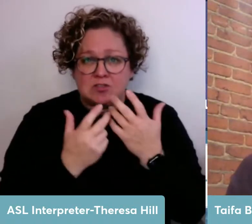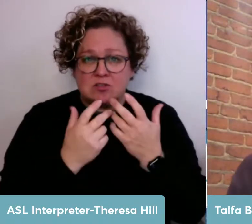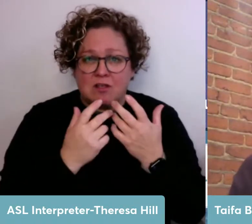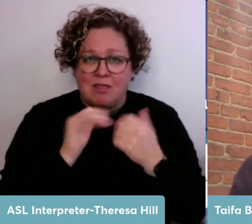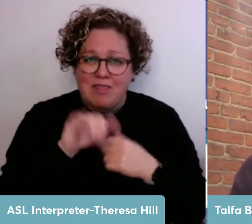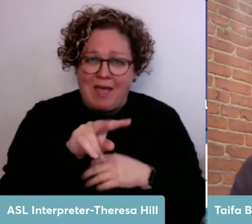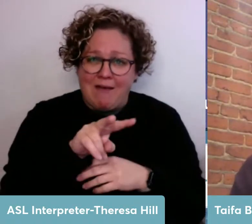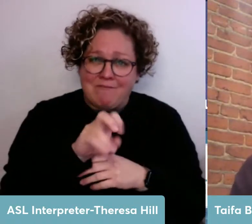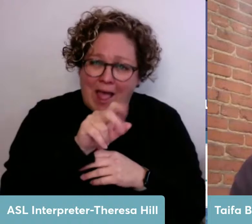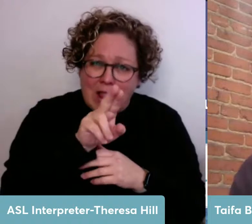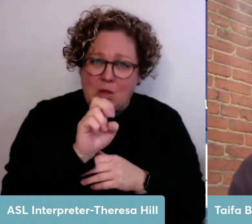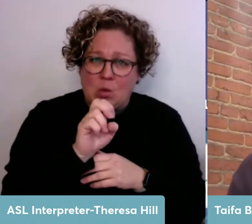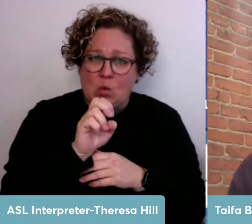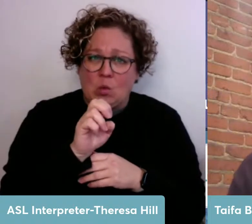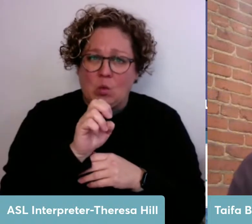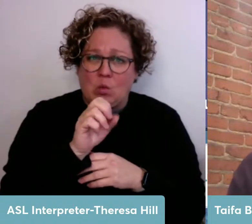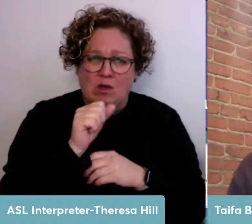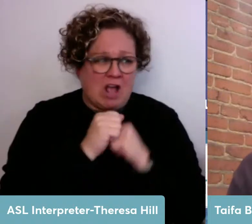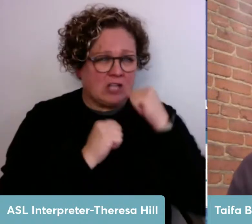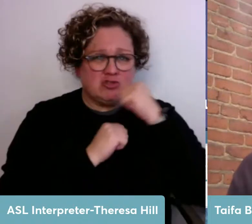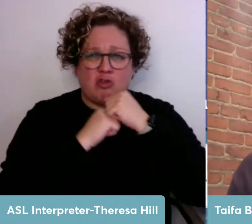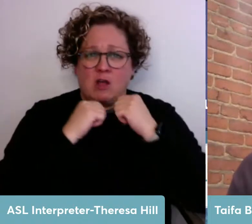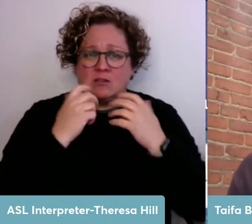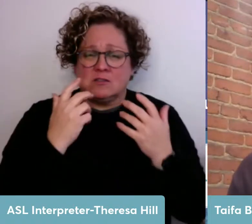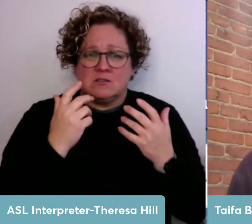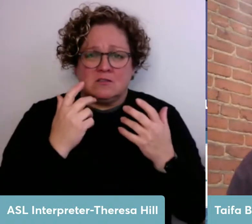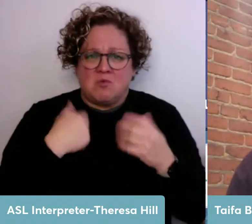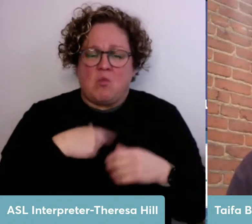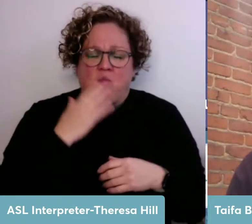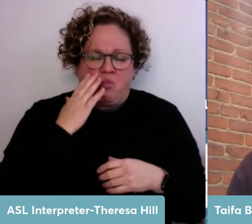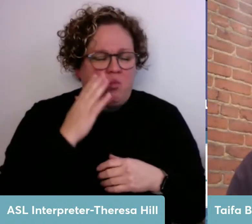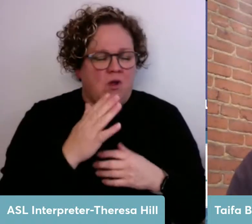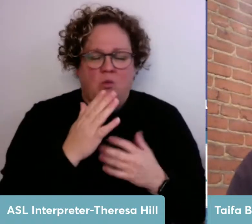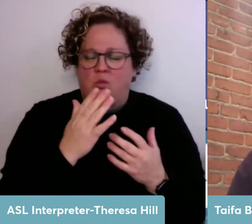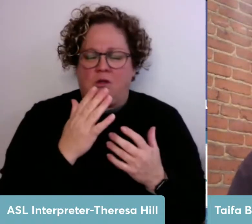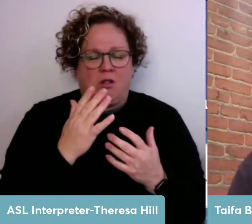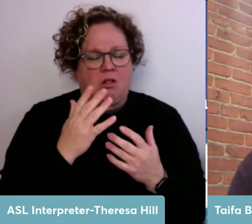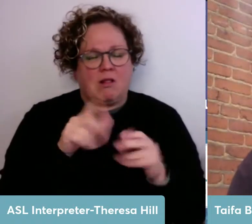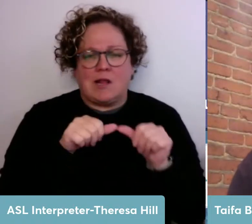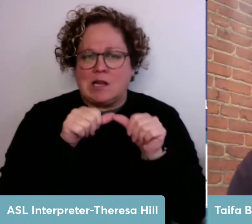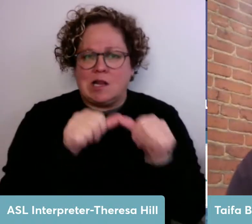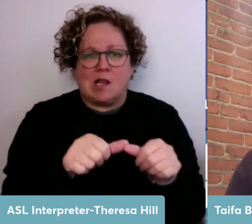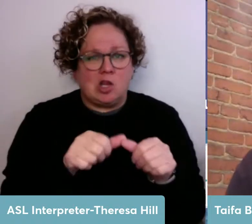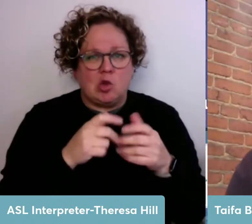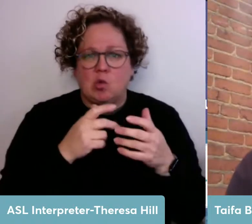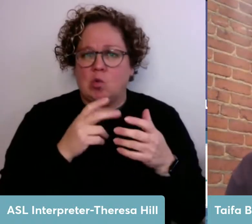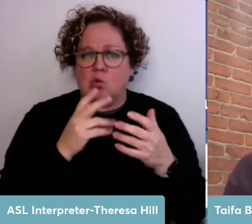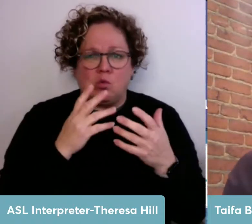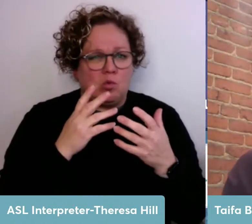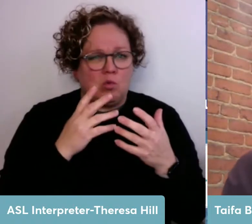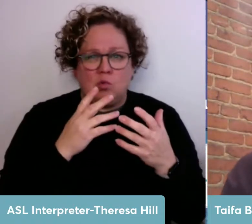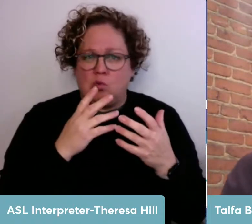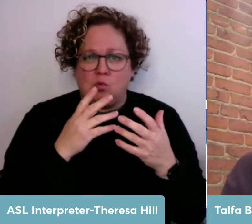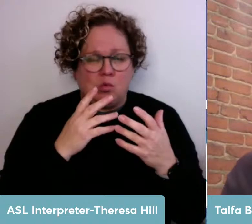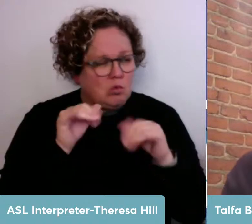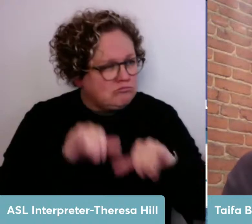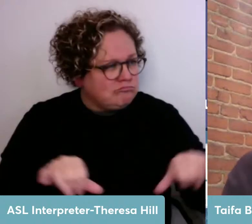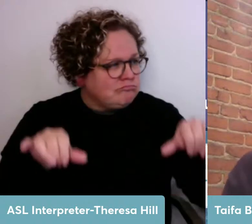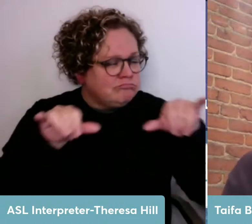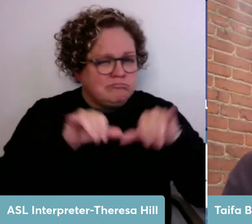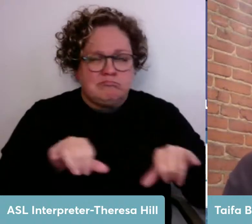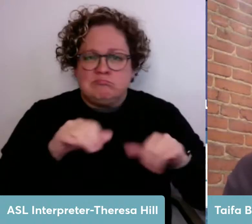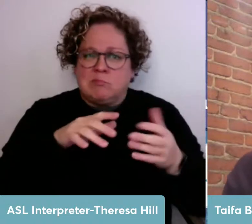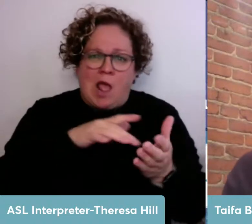construct in our economy, we will continue to perpetuate the oppression and the exploitation of those who have been